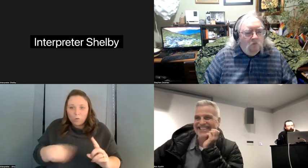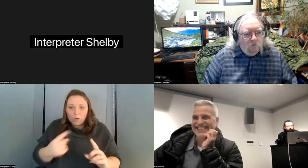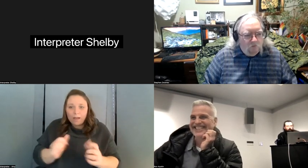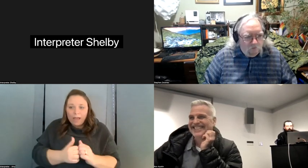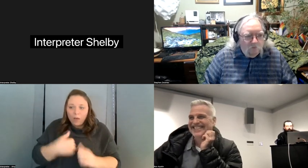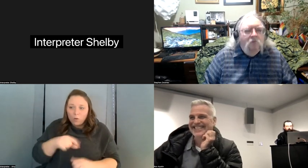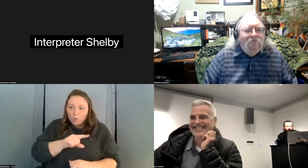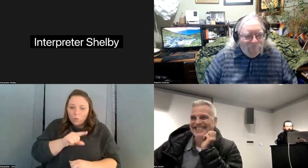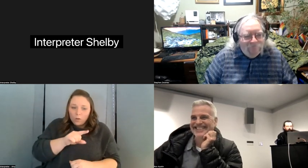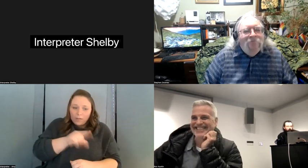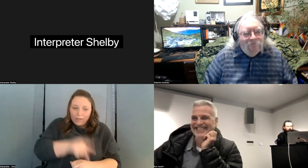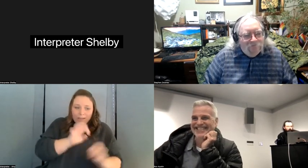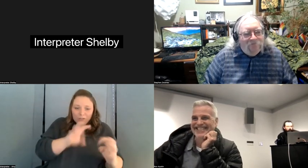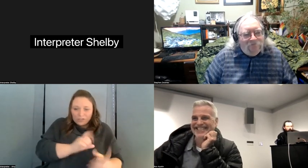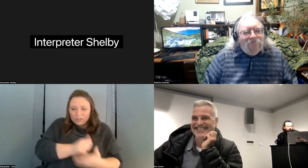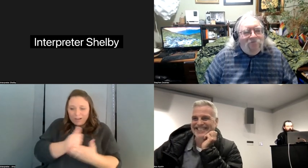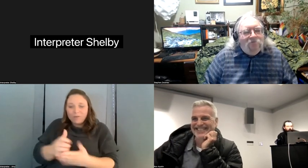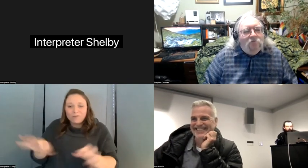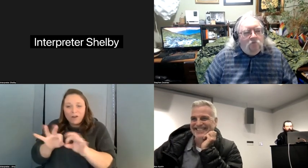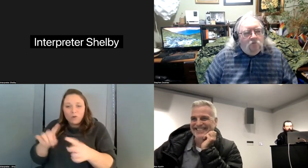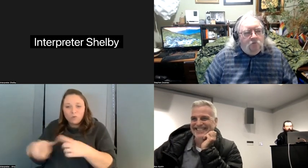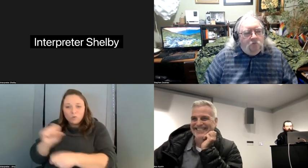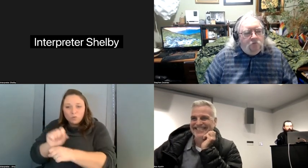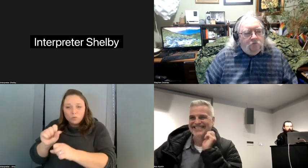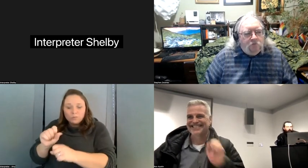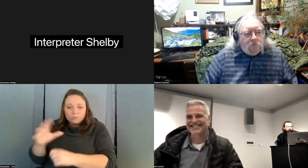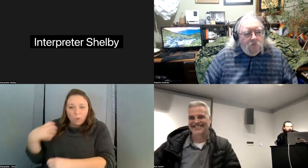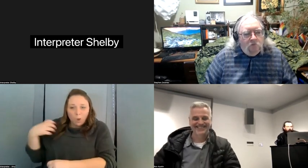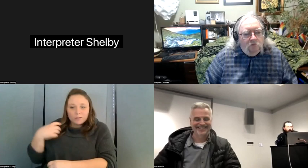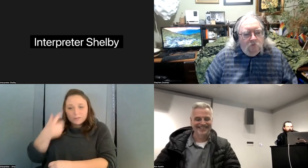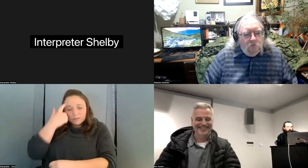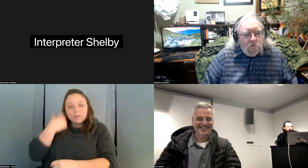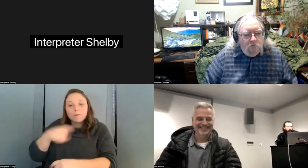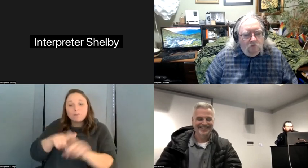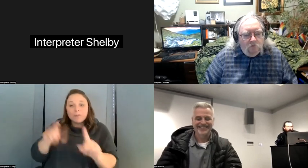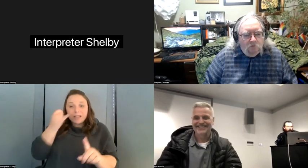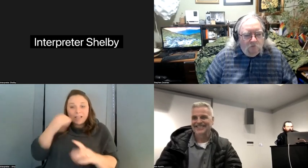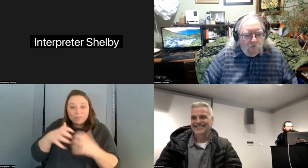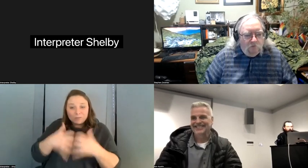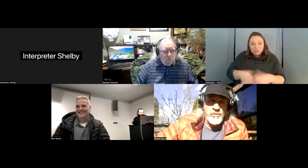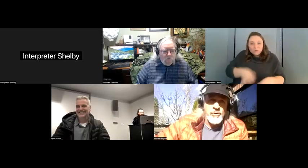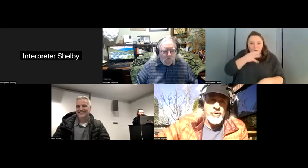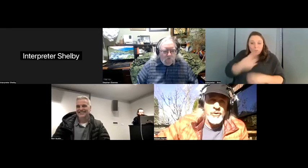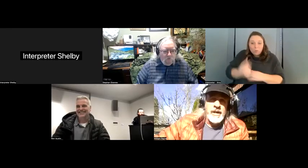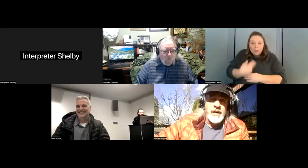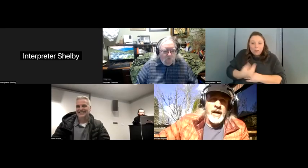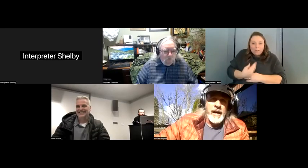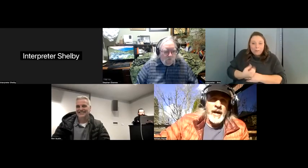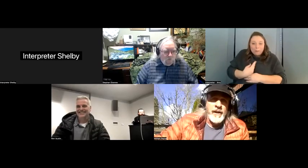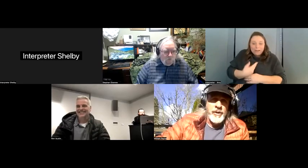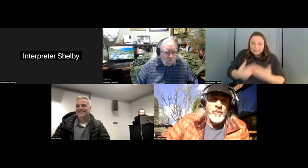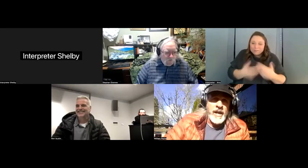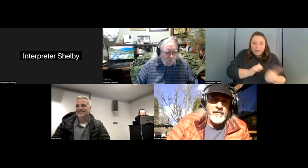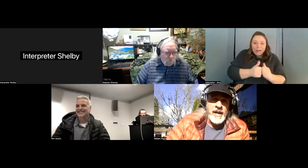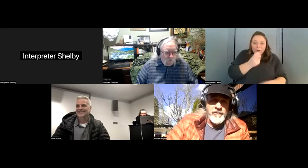an employer uh well uh if the machines are soon going to be beating the pants off us even if we try really hard as a student uh